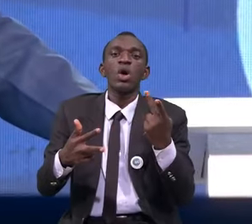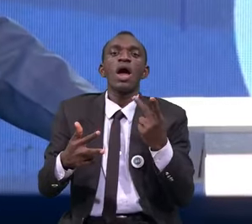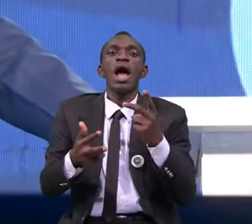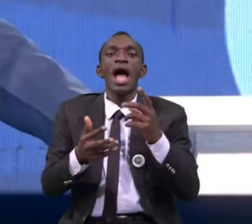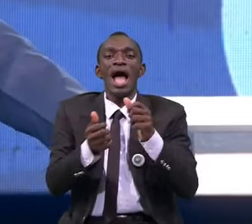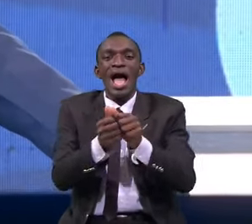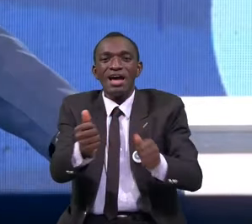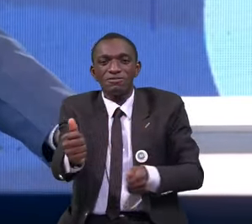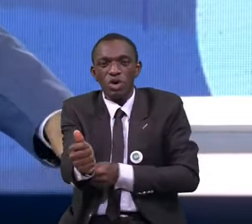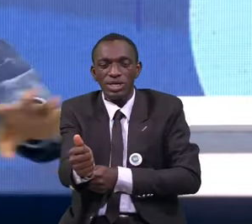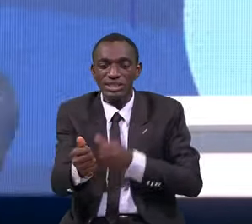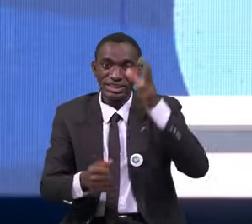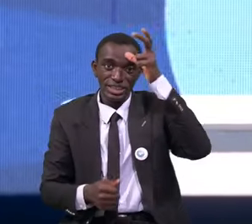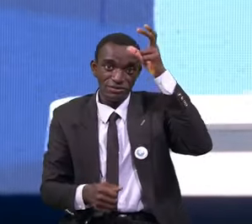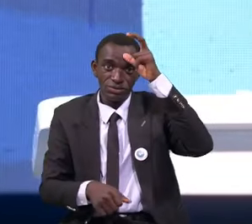divine touch.